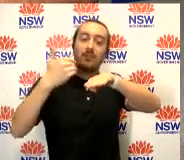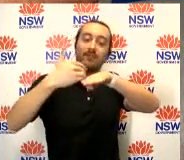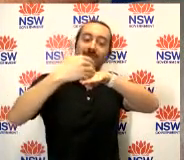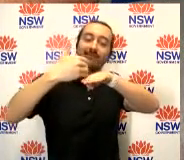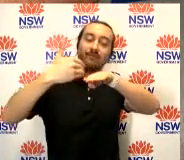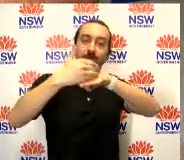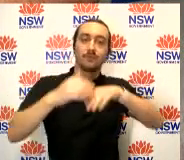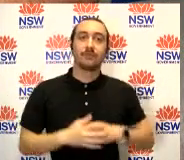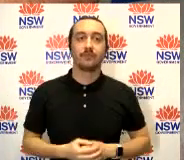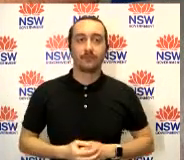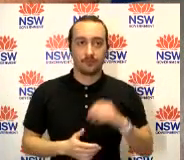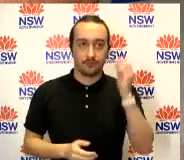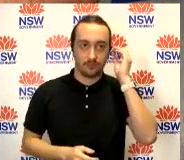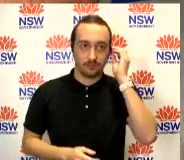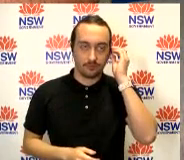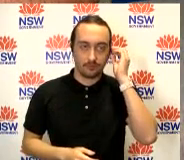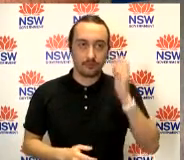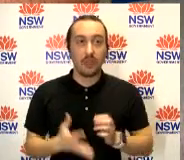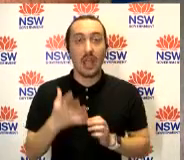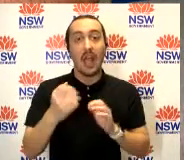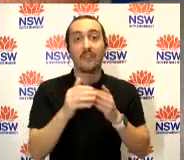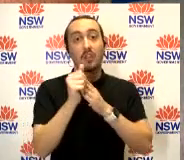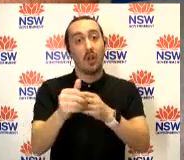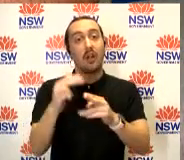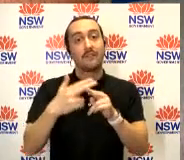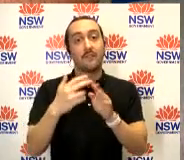but it's a good place to look.